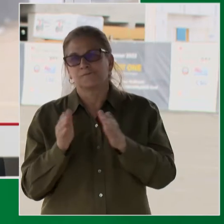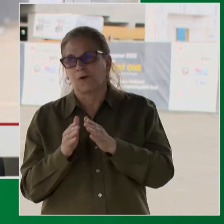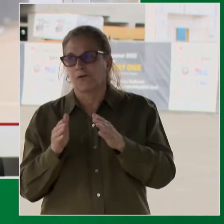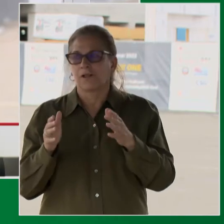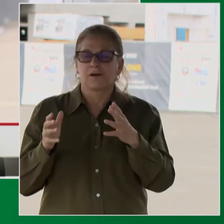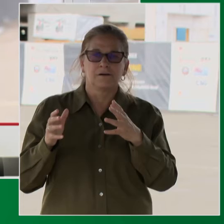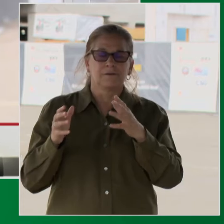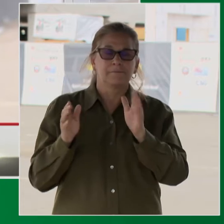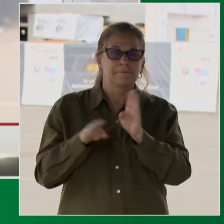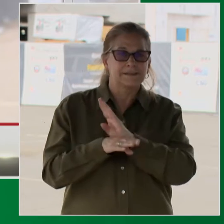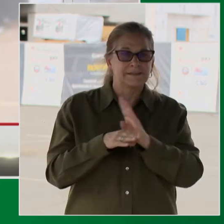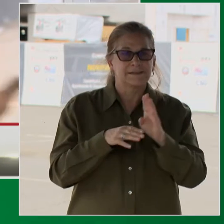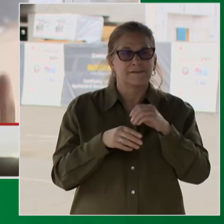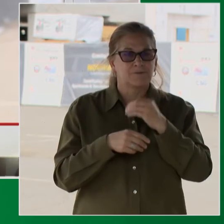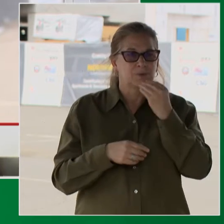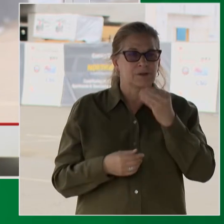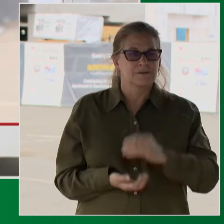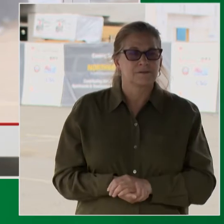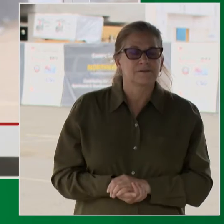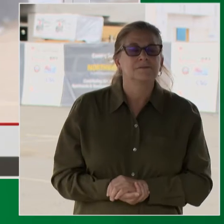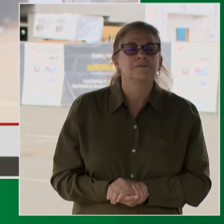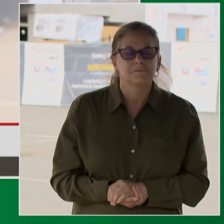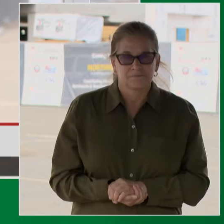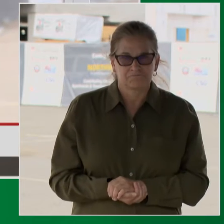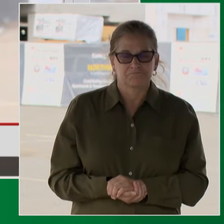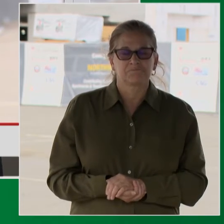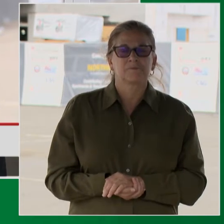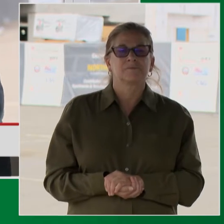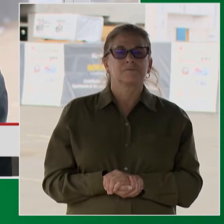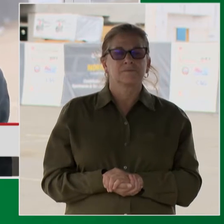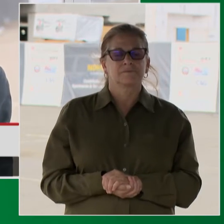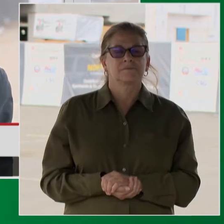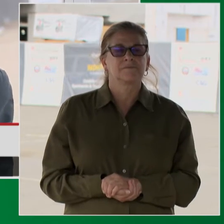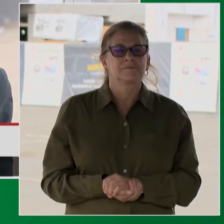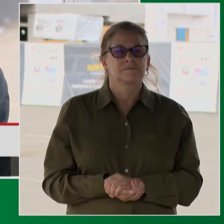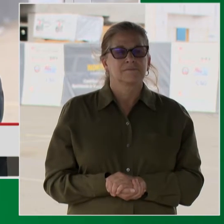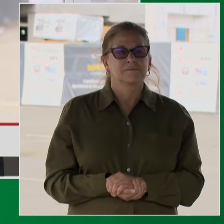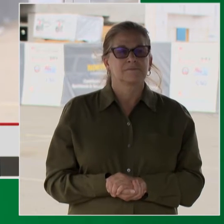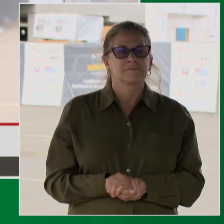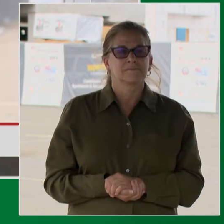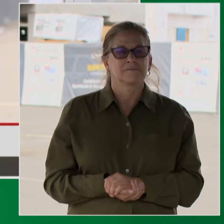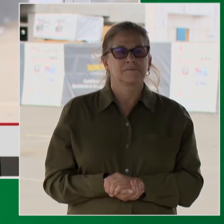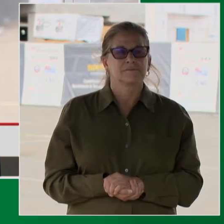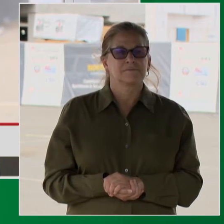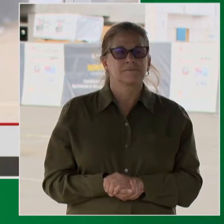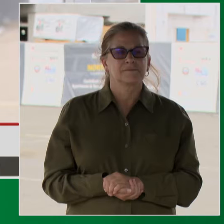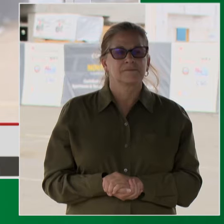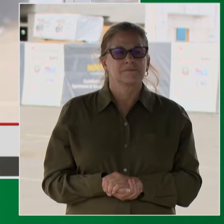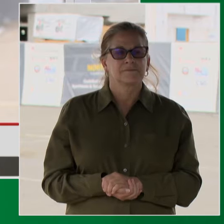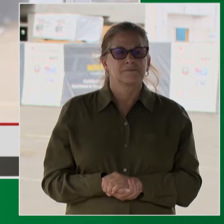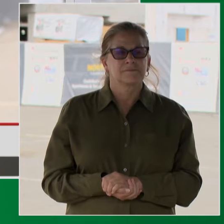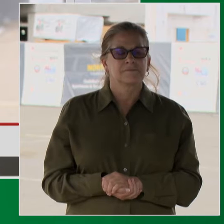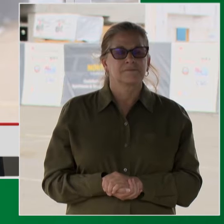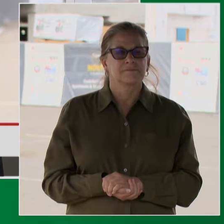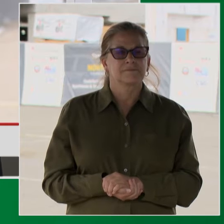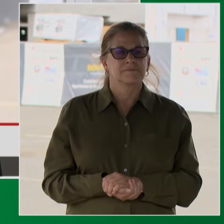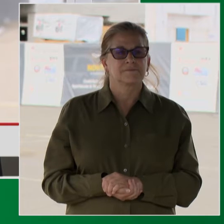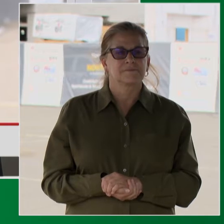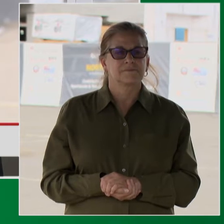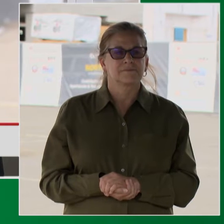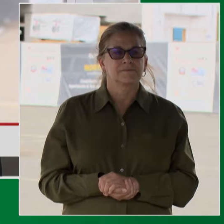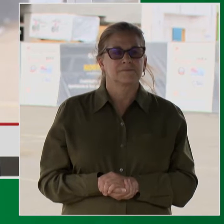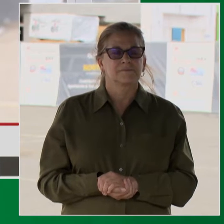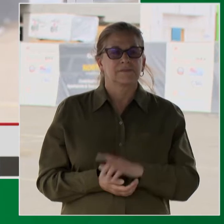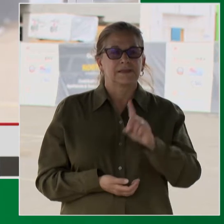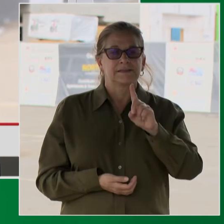I think you can learn more actually at DMPED's website, DMPED.dc.gov. But also, you